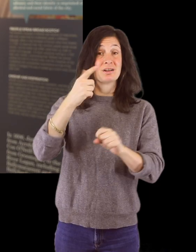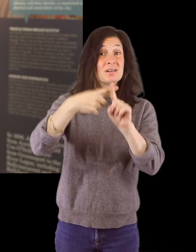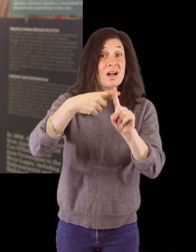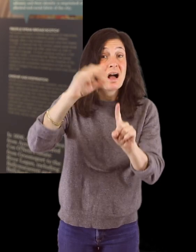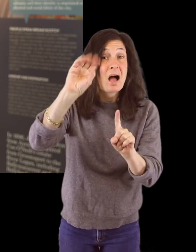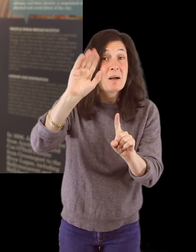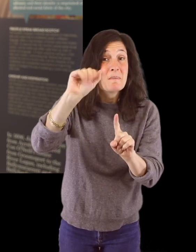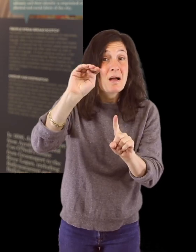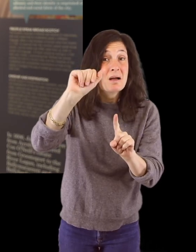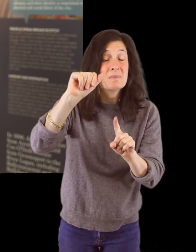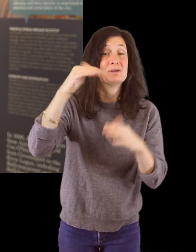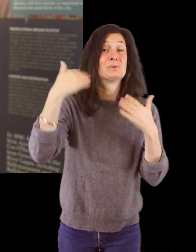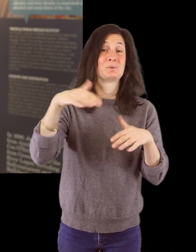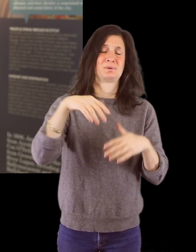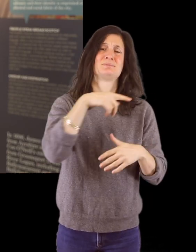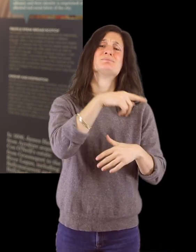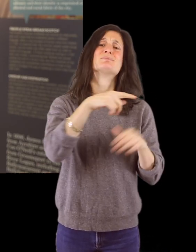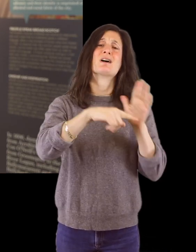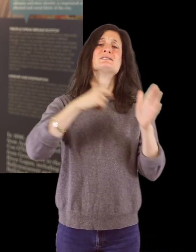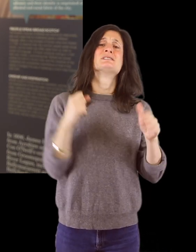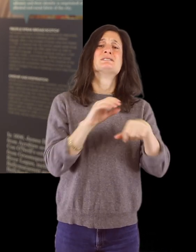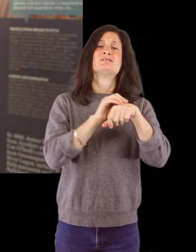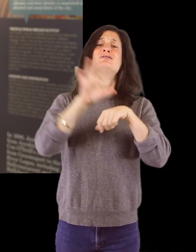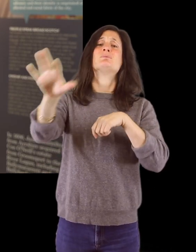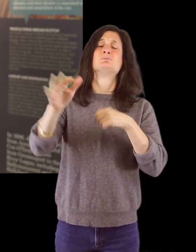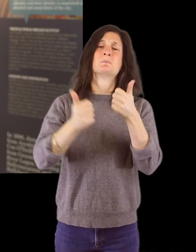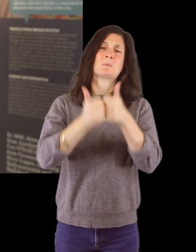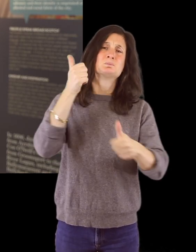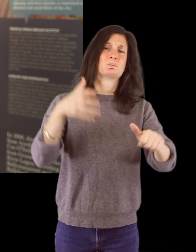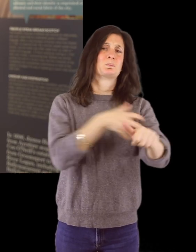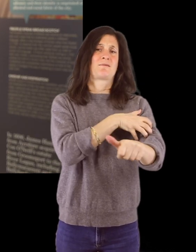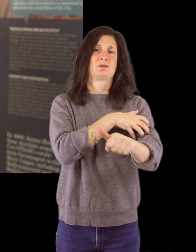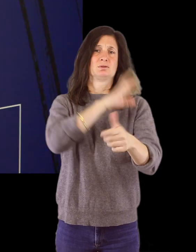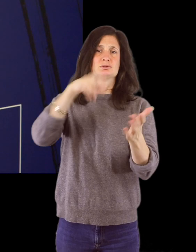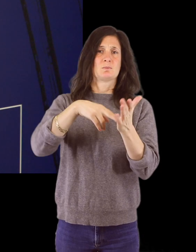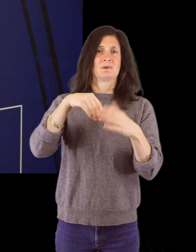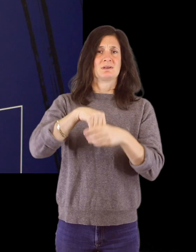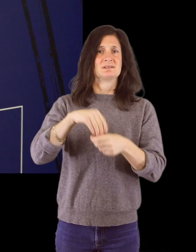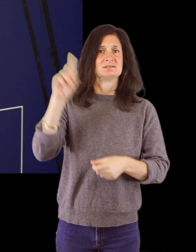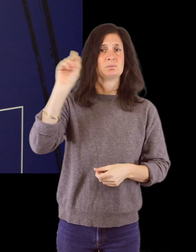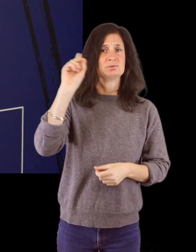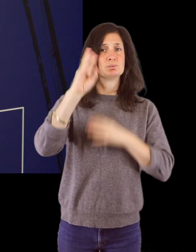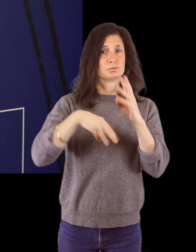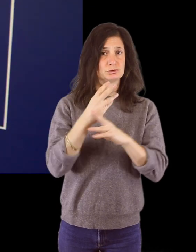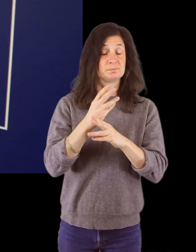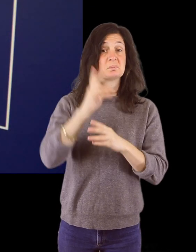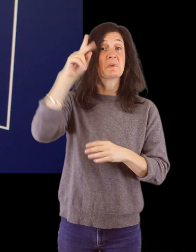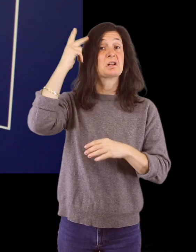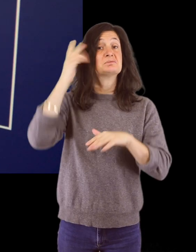to Barack Obama. Ulster heritage has significantly influenced the most powerful role in the democratic